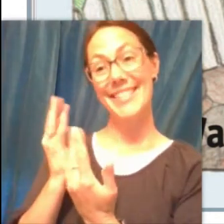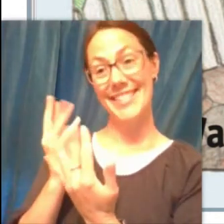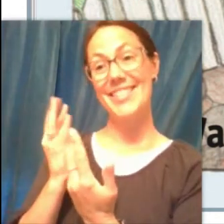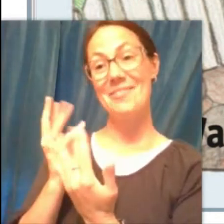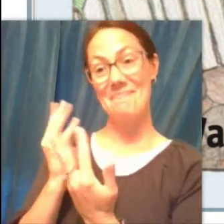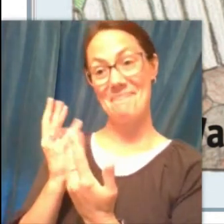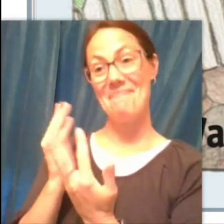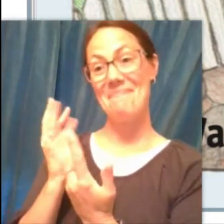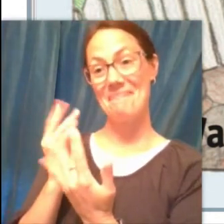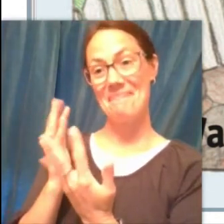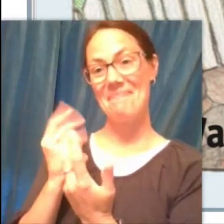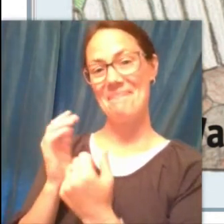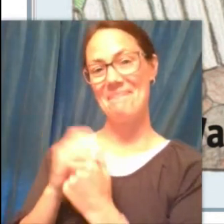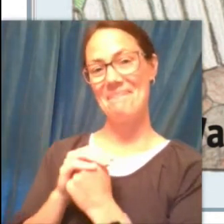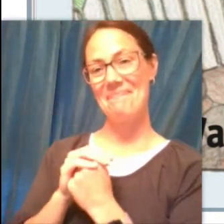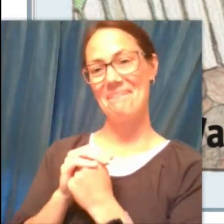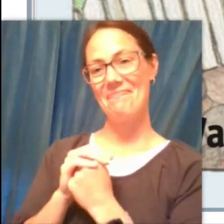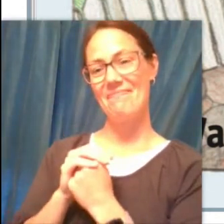Waits.